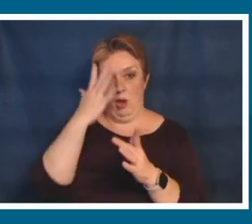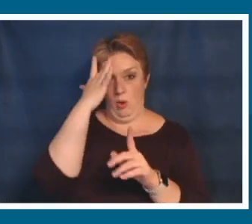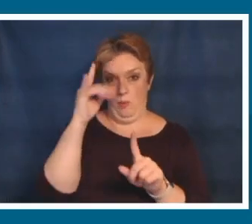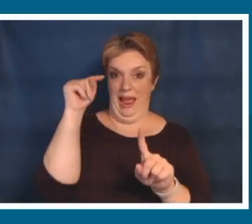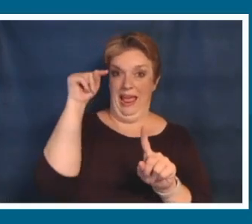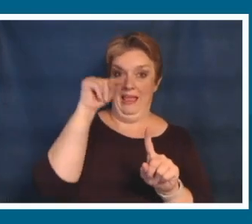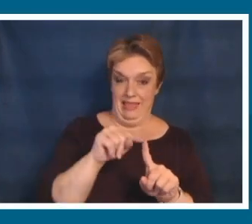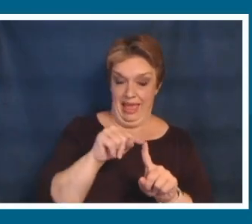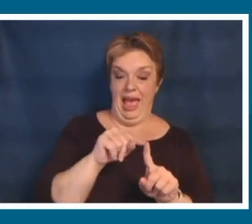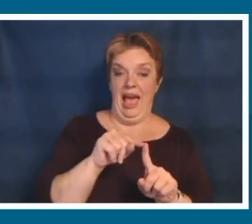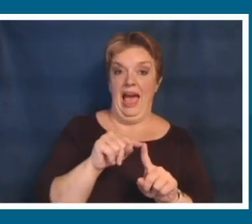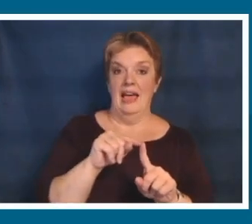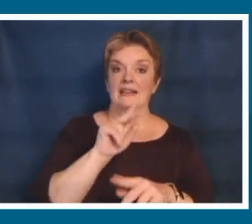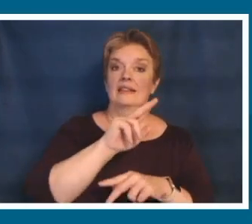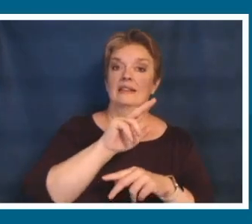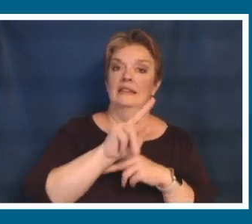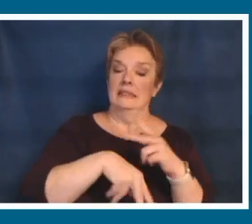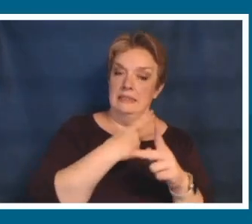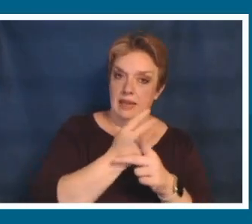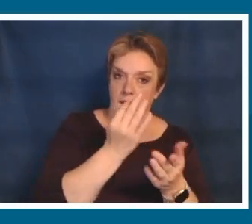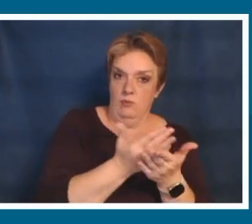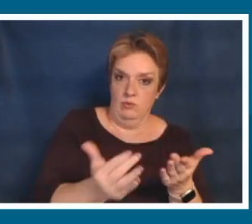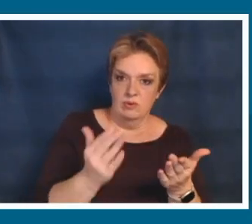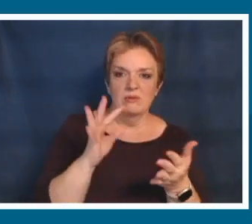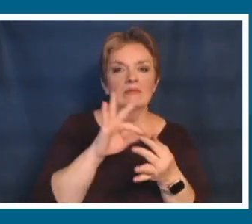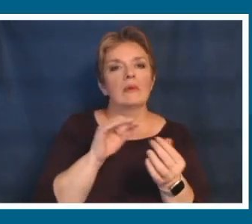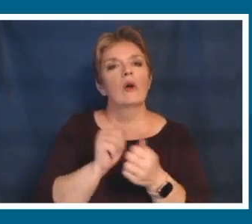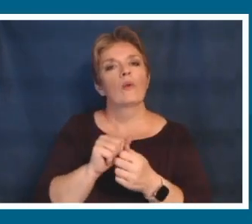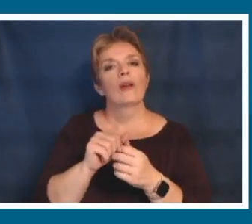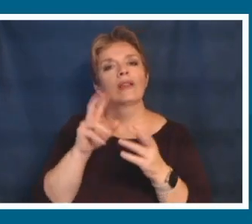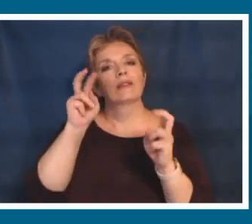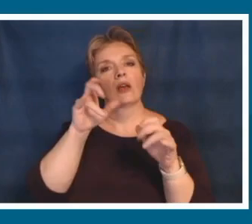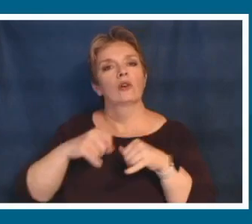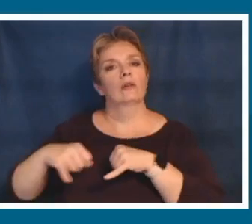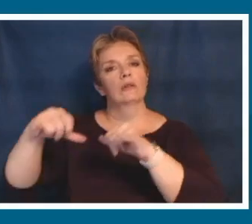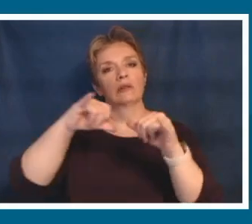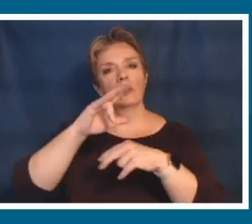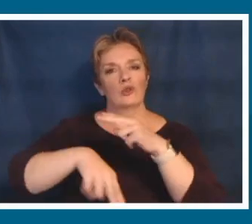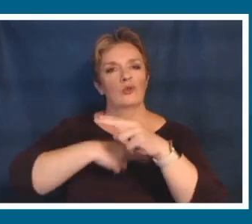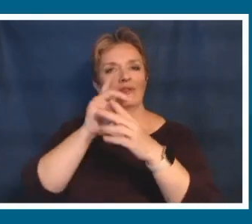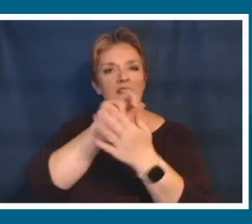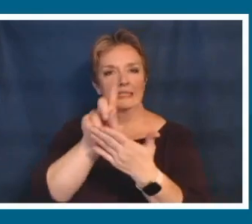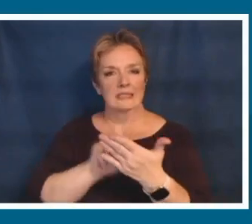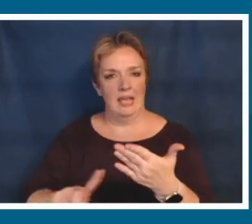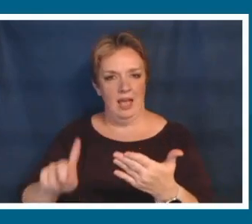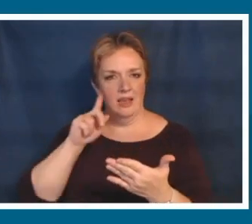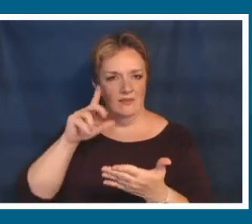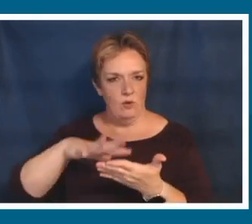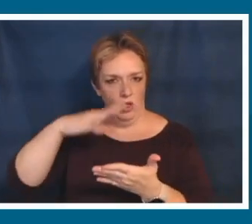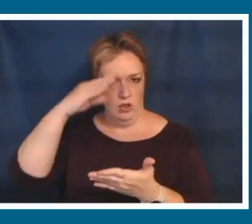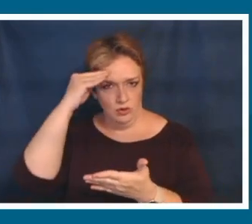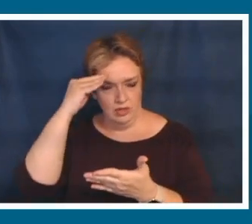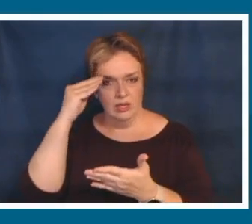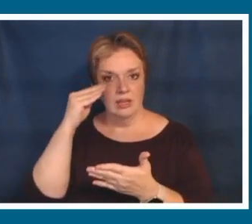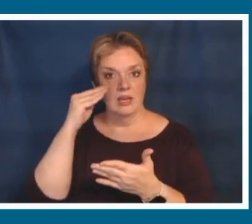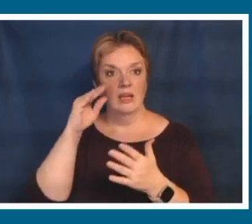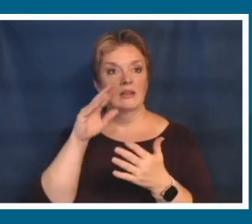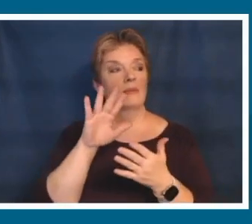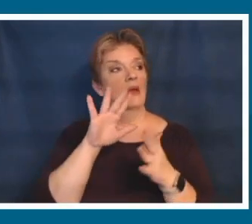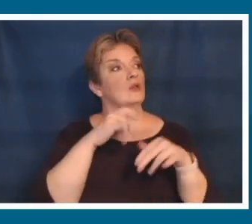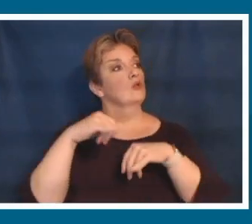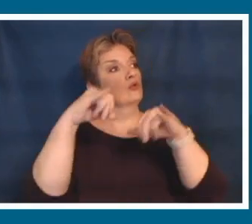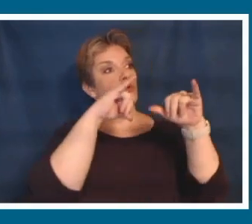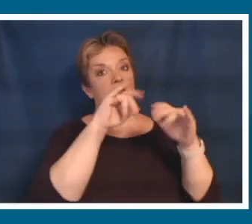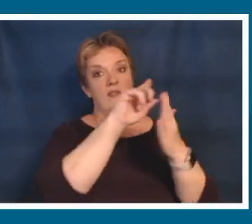universal design for learning, which takes the concept of universal design in the environment, which allows there to